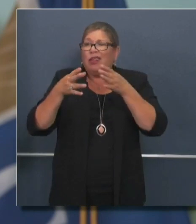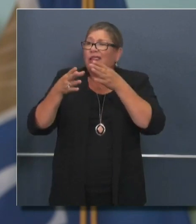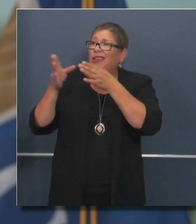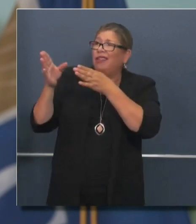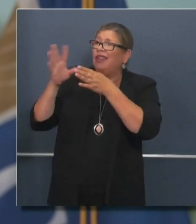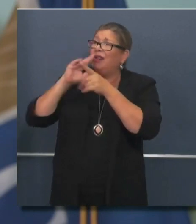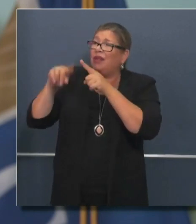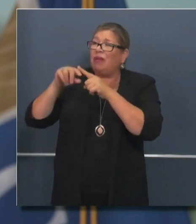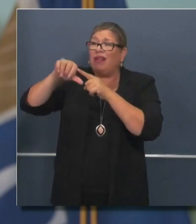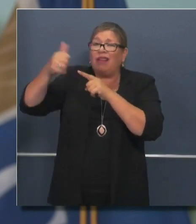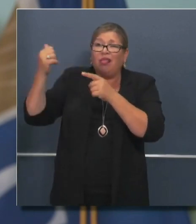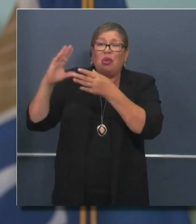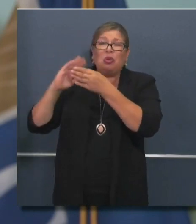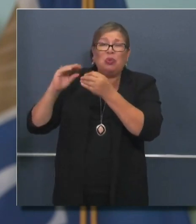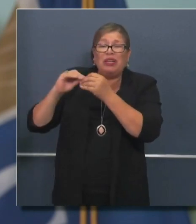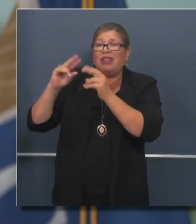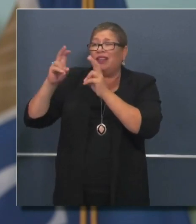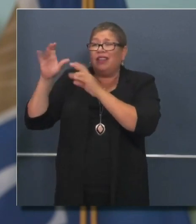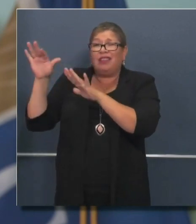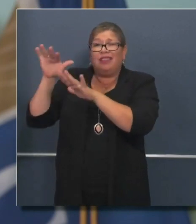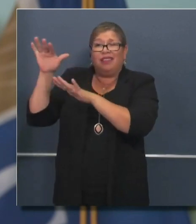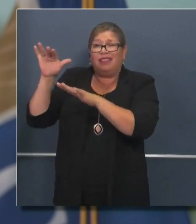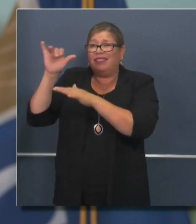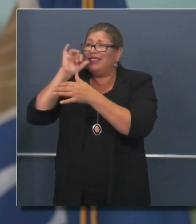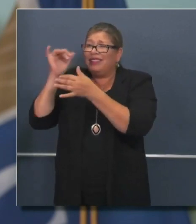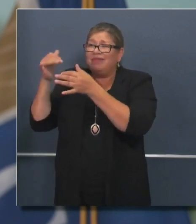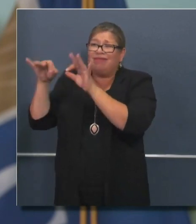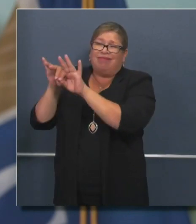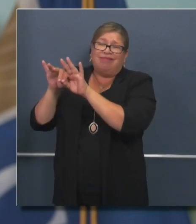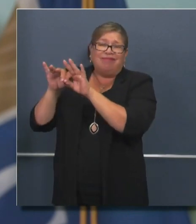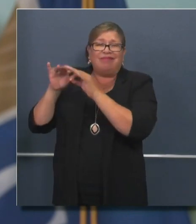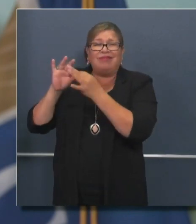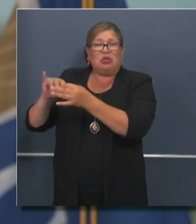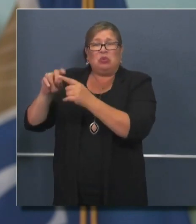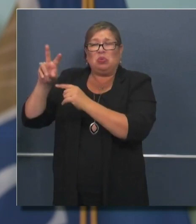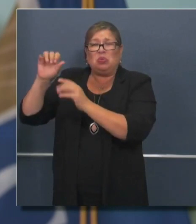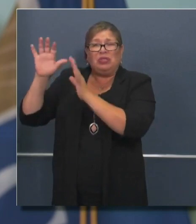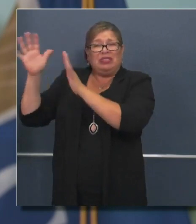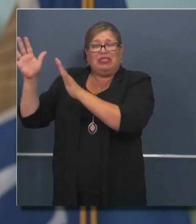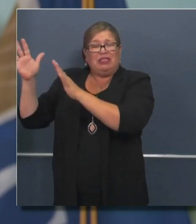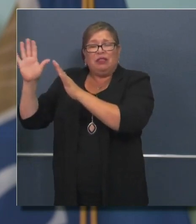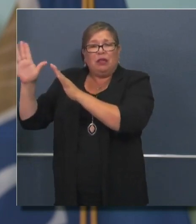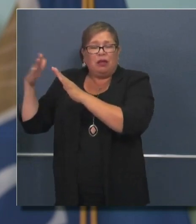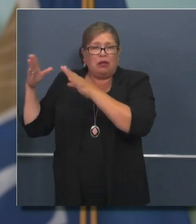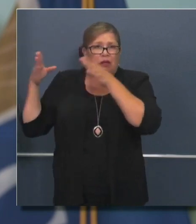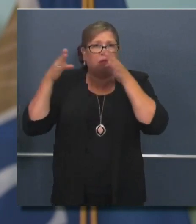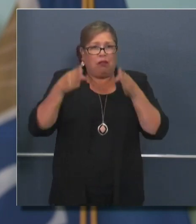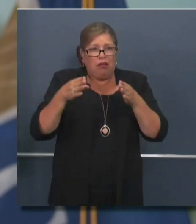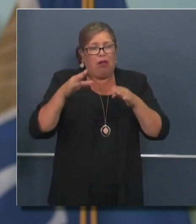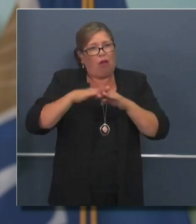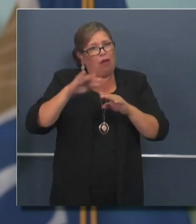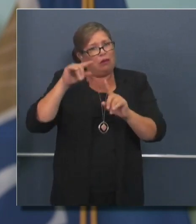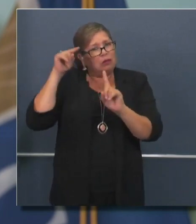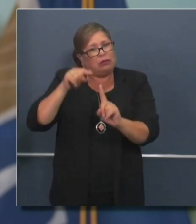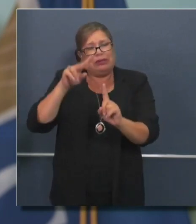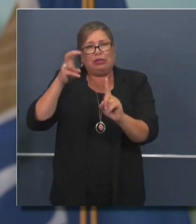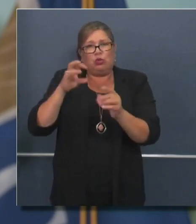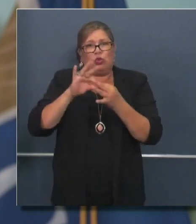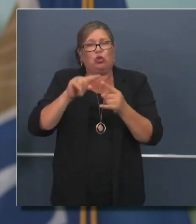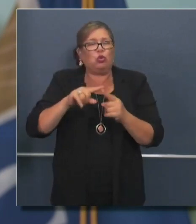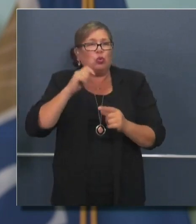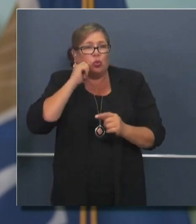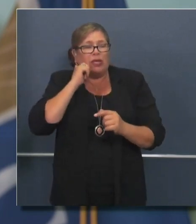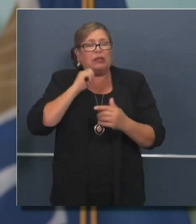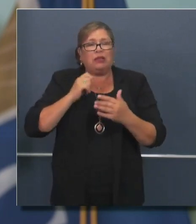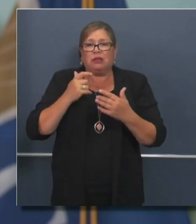president, with and about issues that appear on the nightly news, but none that are more important and pressing than the issue of race relations